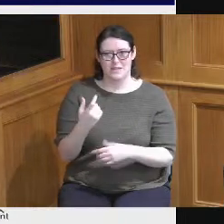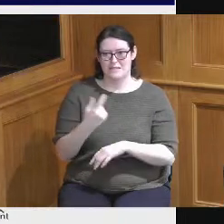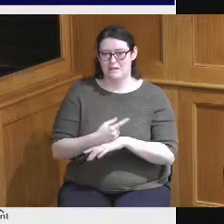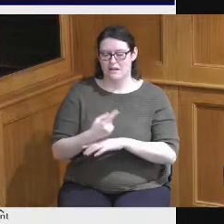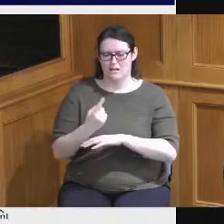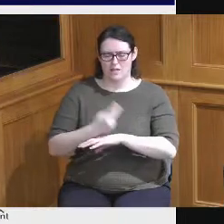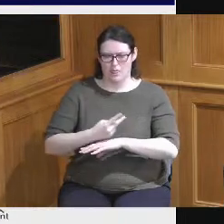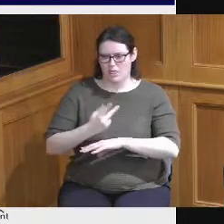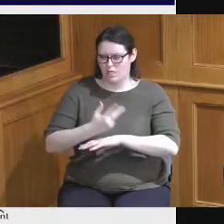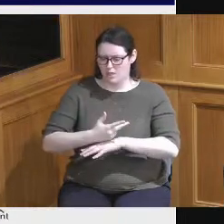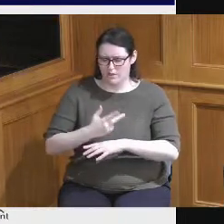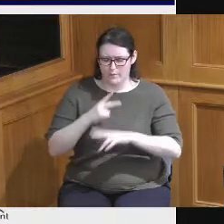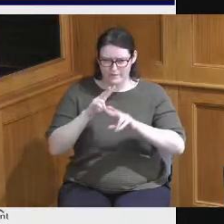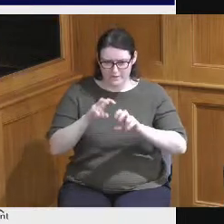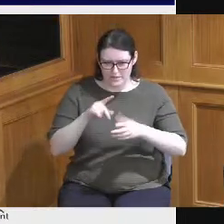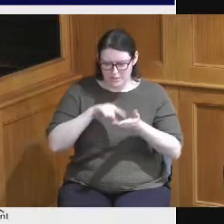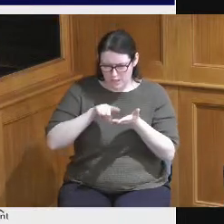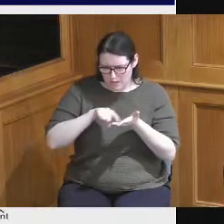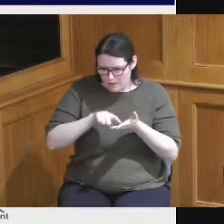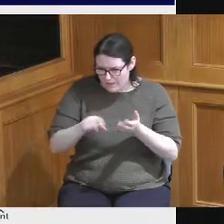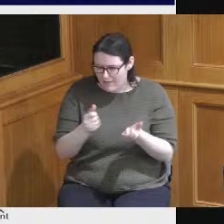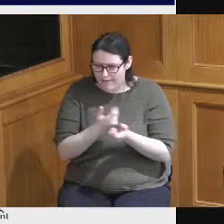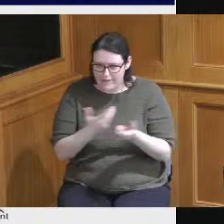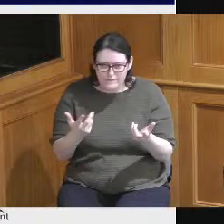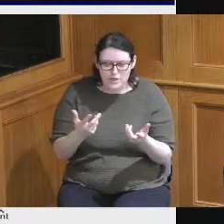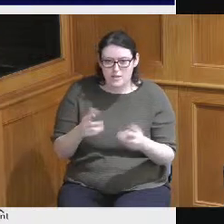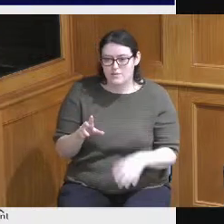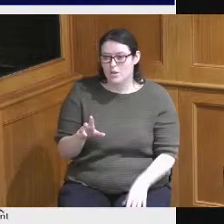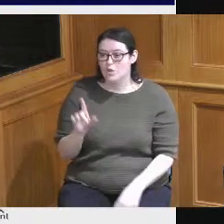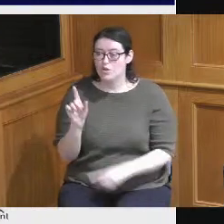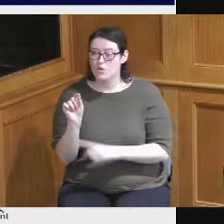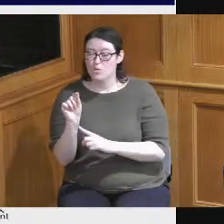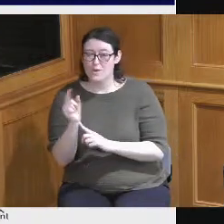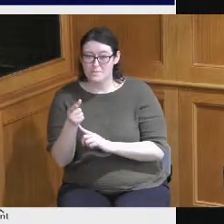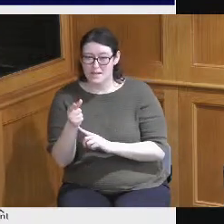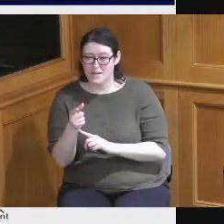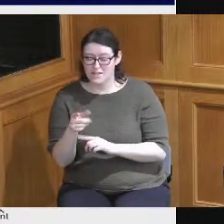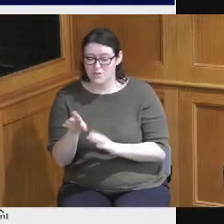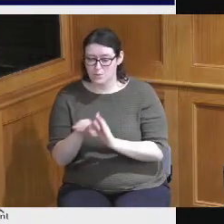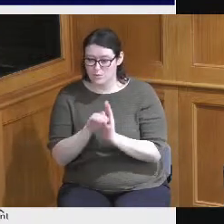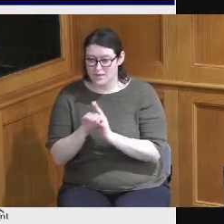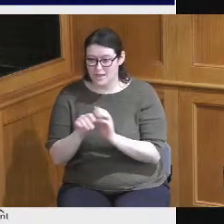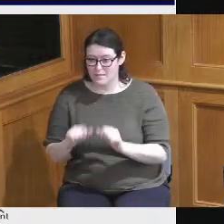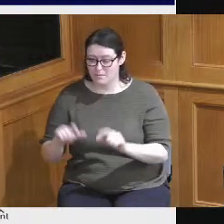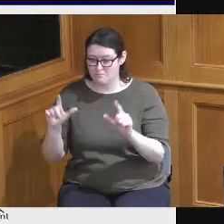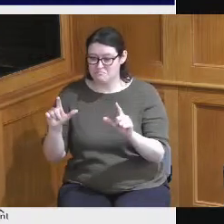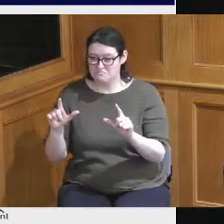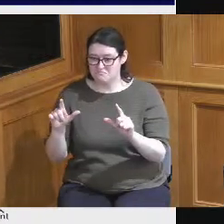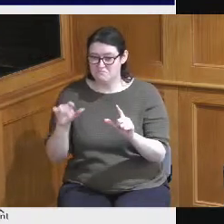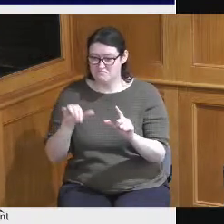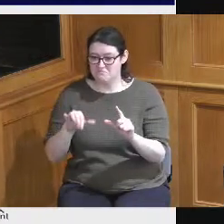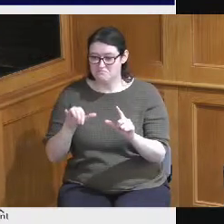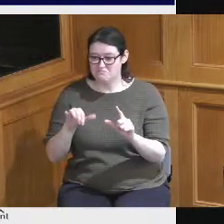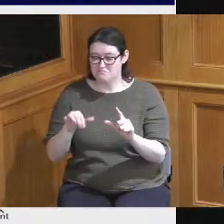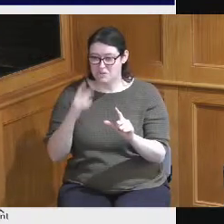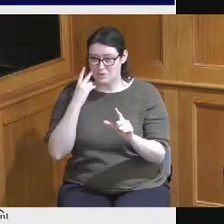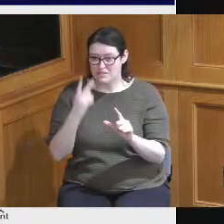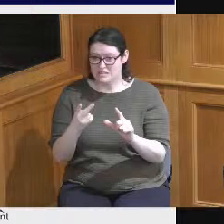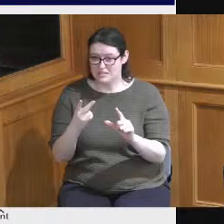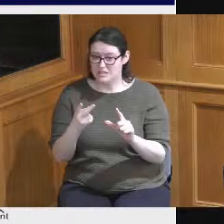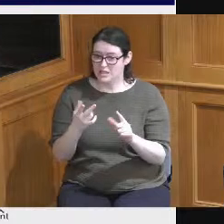had an investigation, the whole 9 yards. In 20 minutes, we cleared that officer. And it was pretty